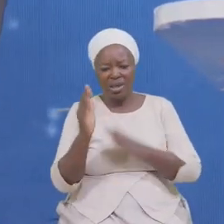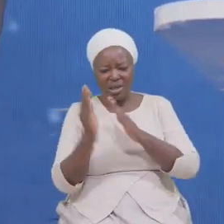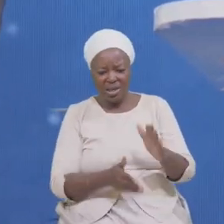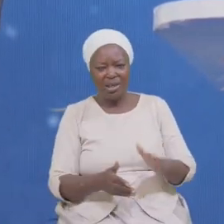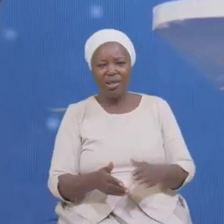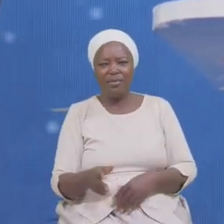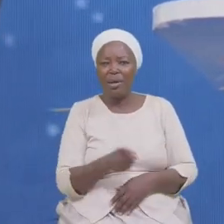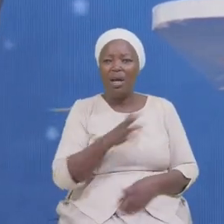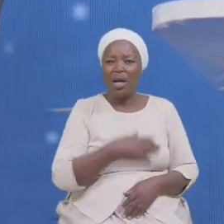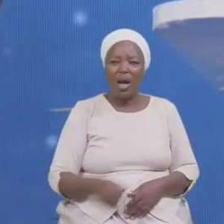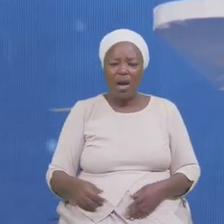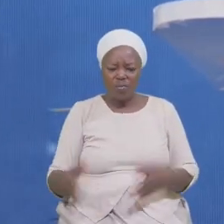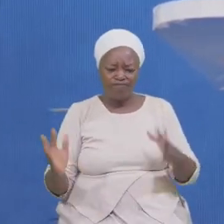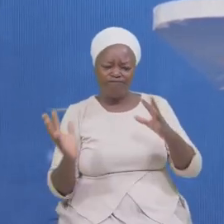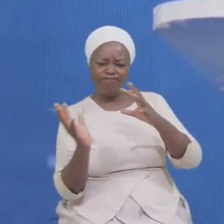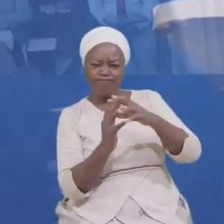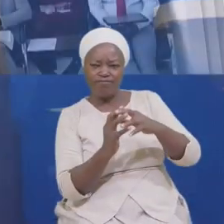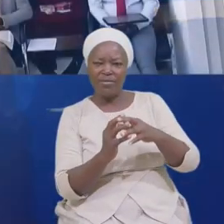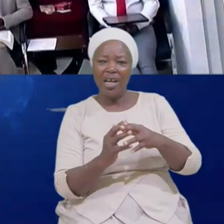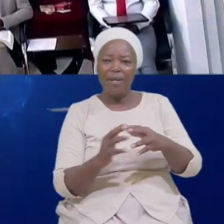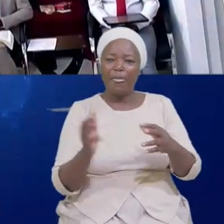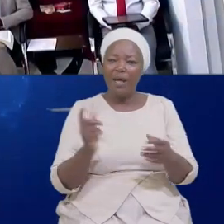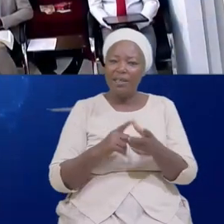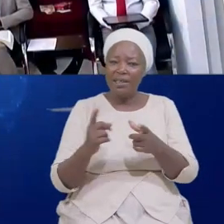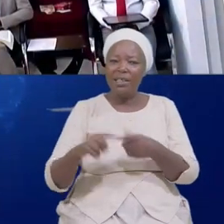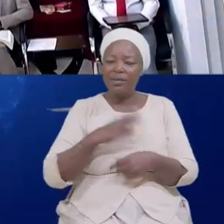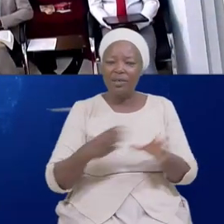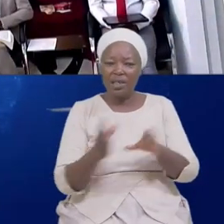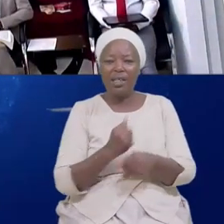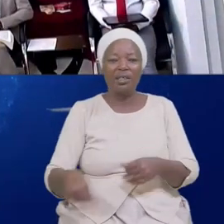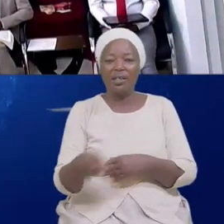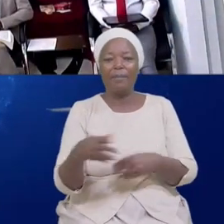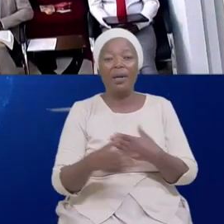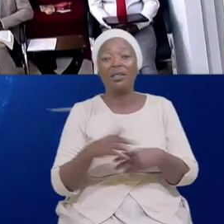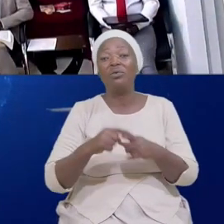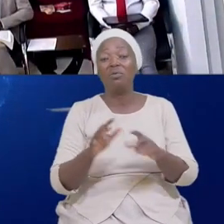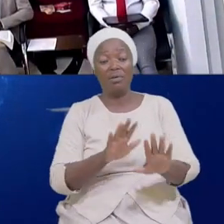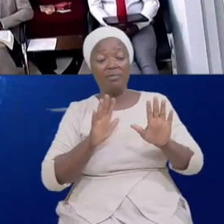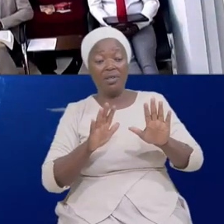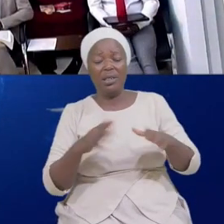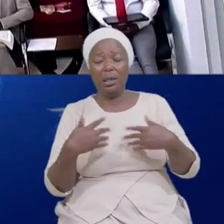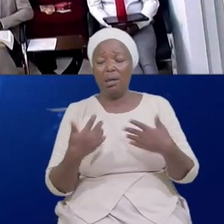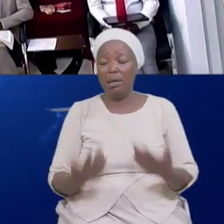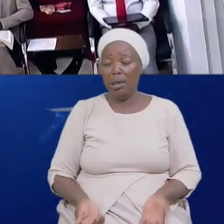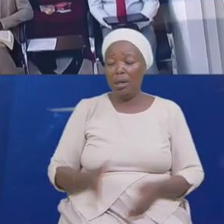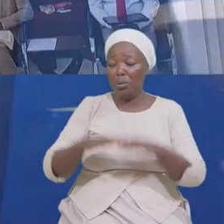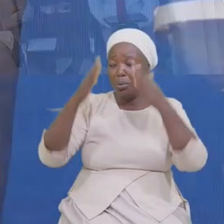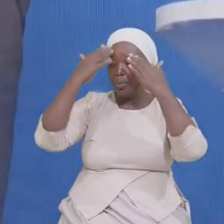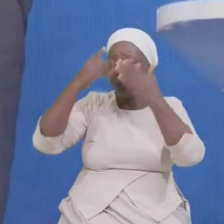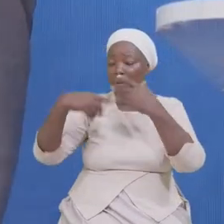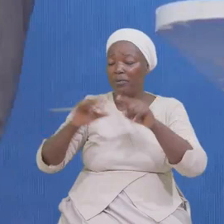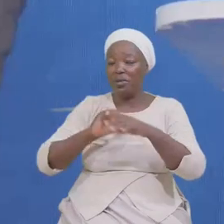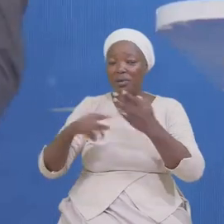him. And I will get him back. Then you're afraid. What are you afraid of? The water, the